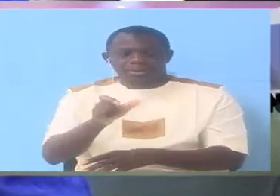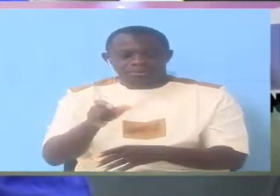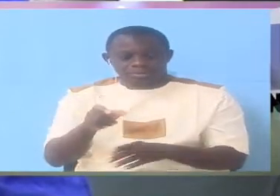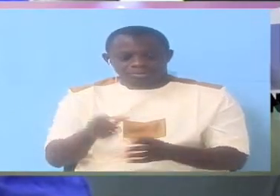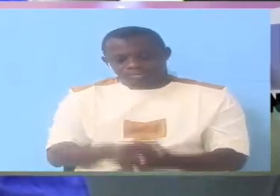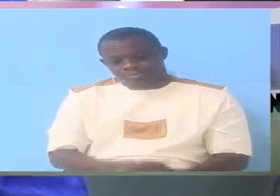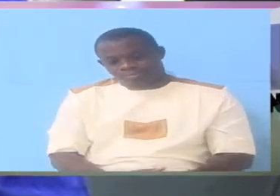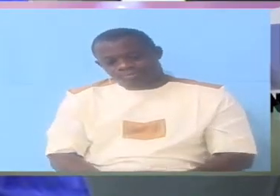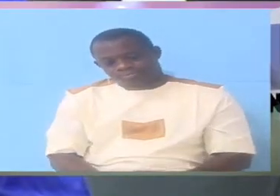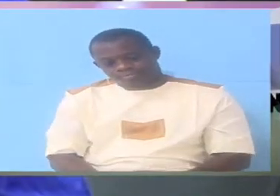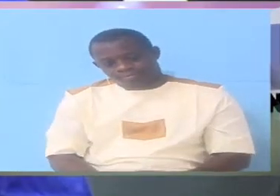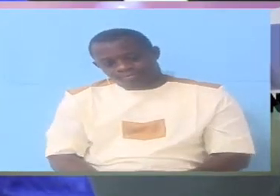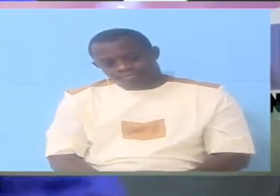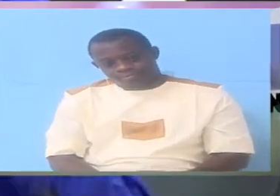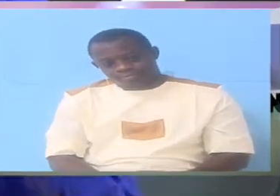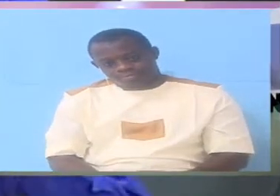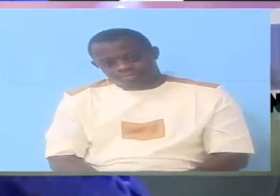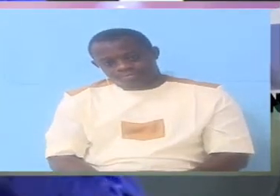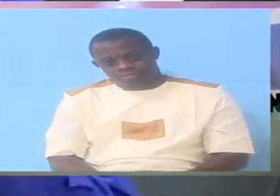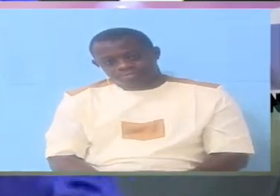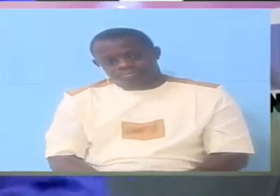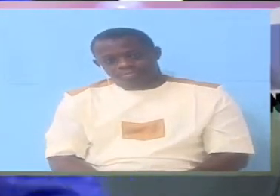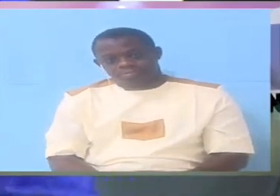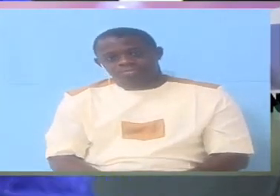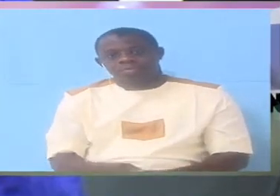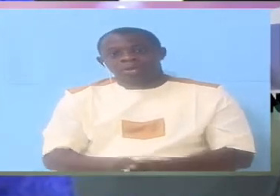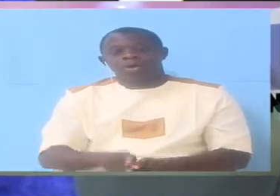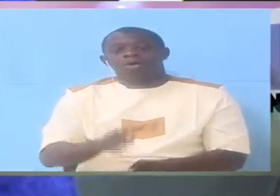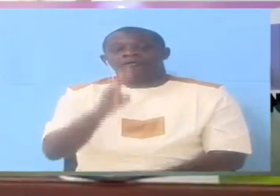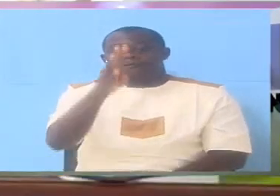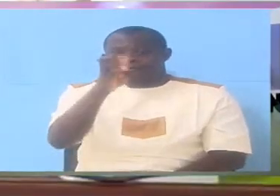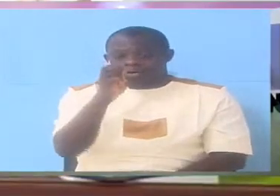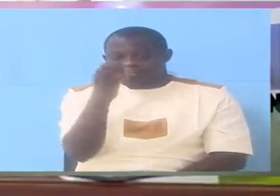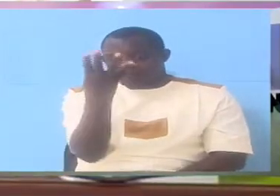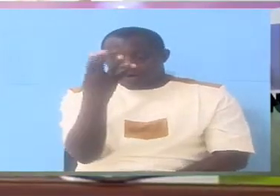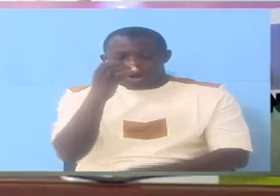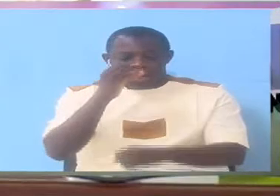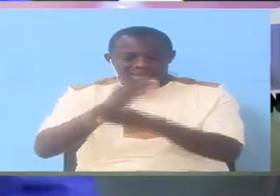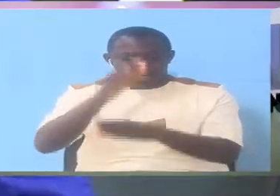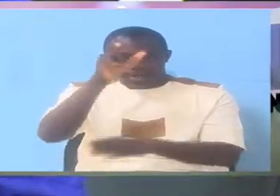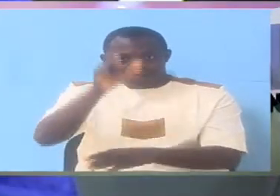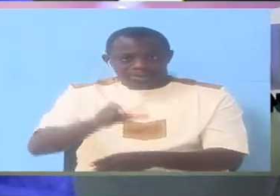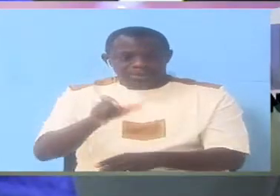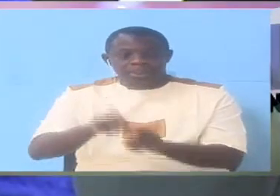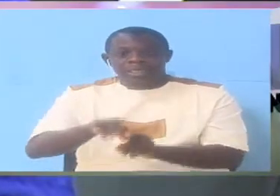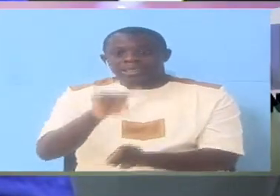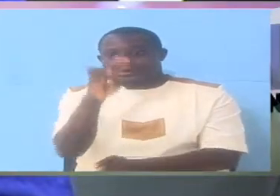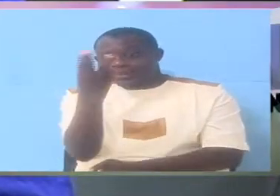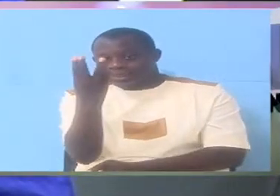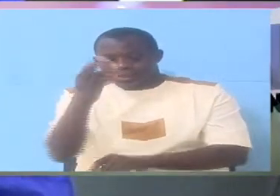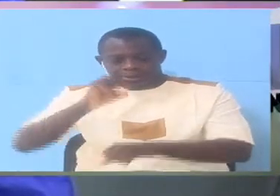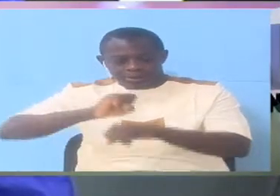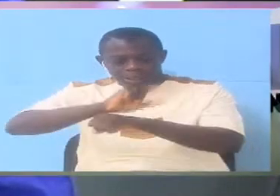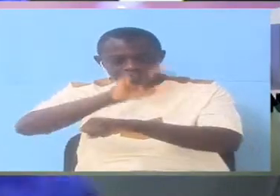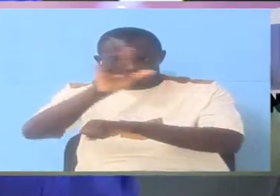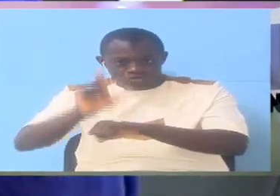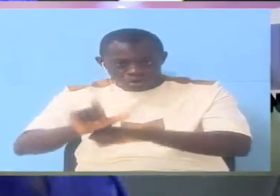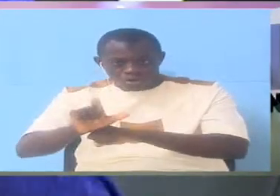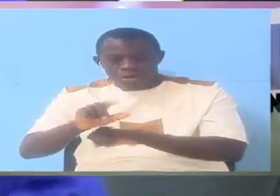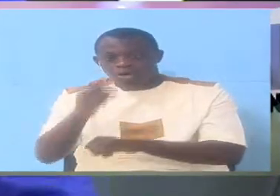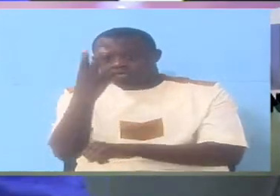Ghanaian ding tans tanan nin nani. Tanan nin nani. 3 Sierra Leoneans. Sierra Leoneans. 2